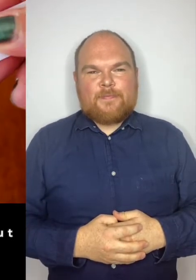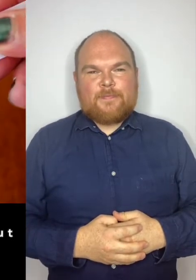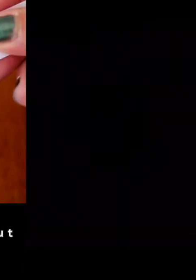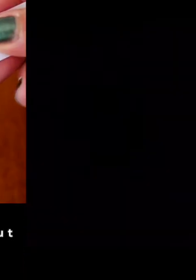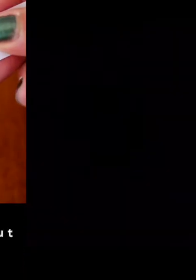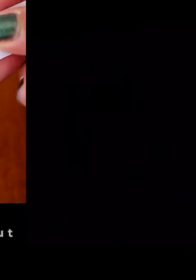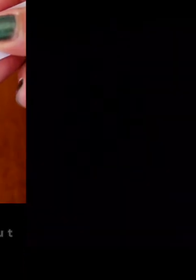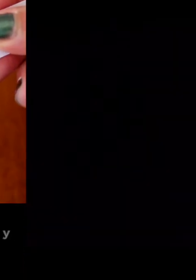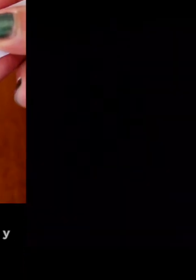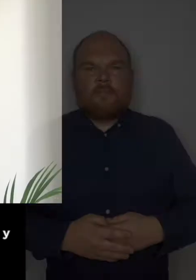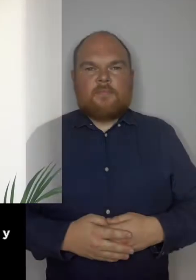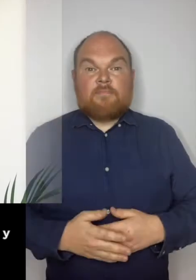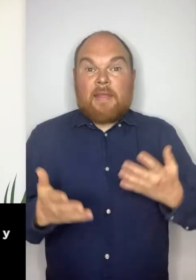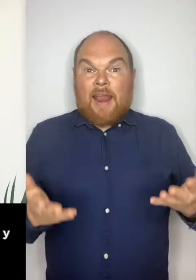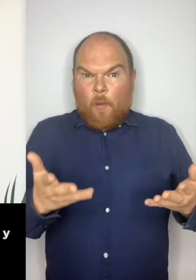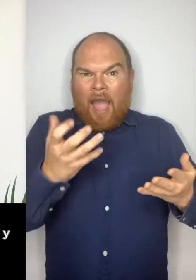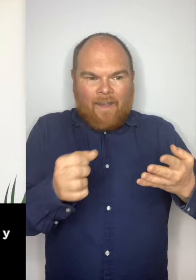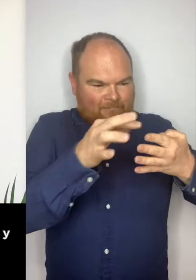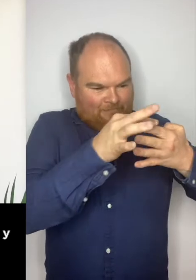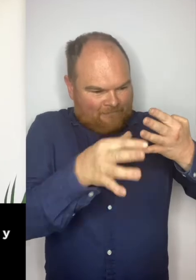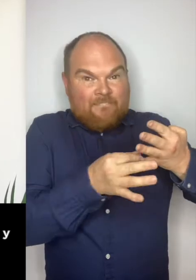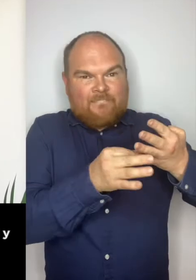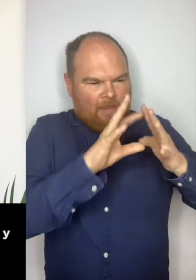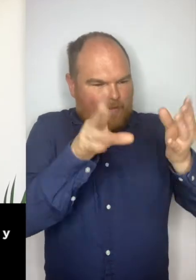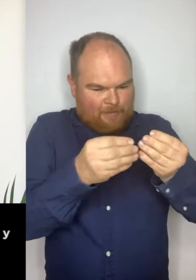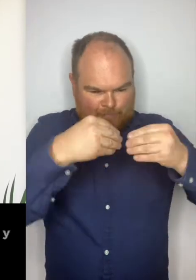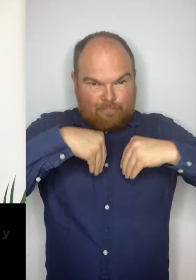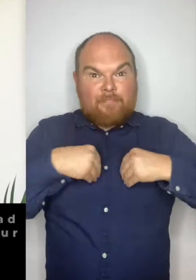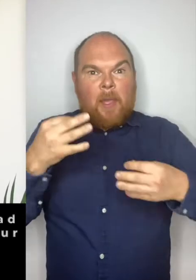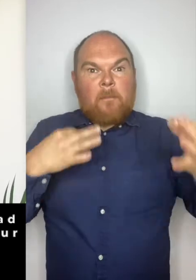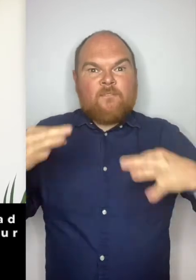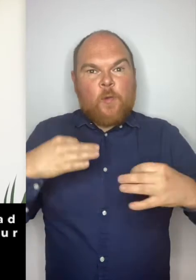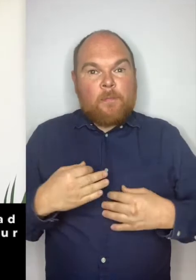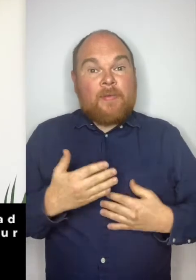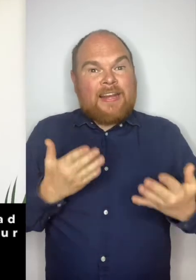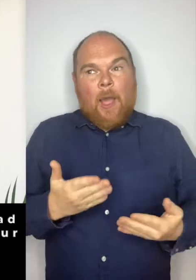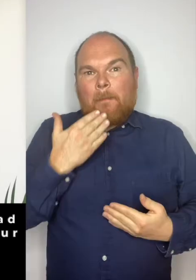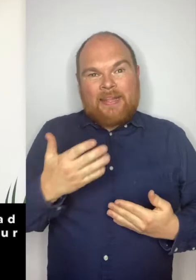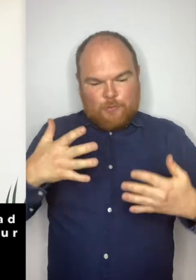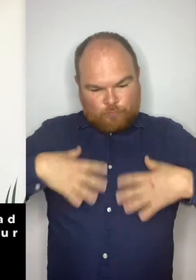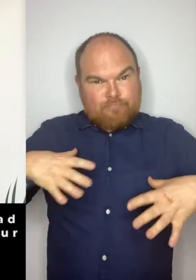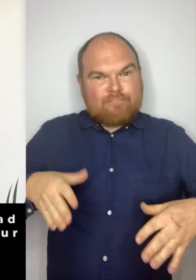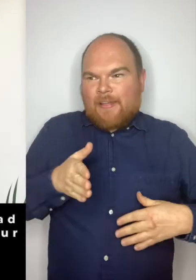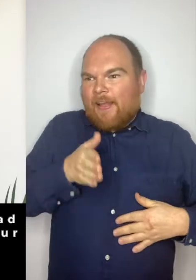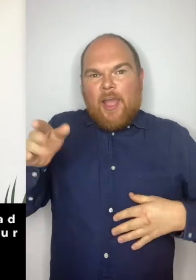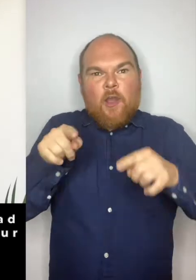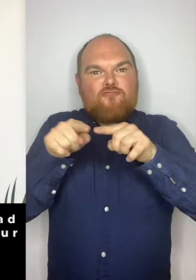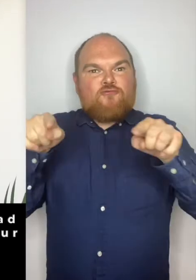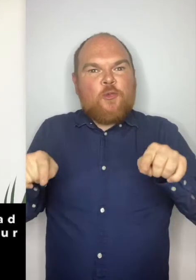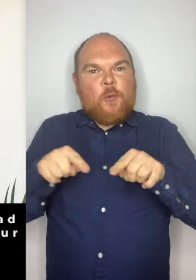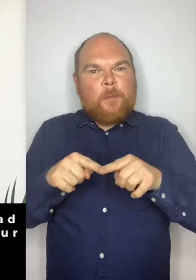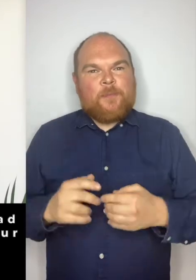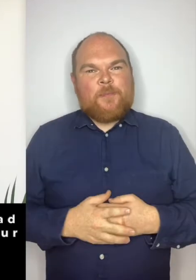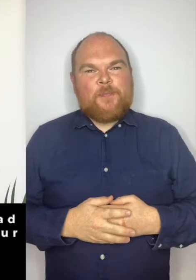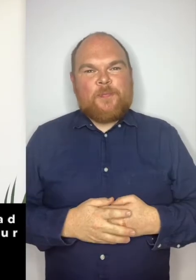explain a little bit more about that later. Now you have everything ready for your performance, so collect your costume and head over to the room